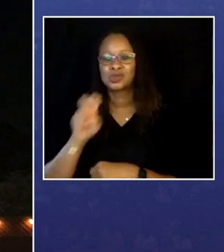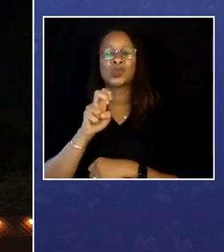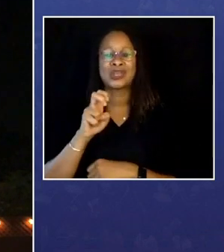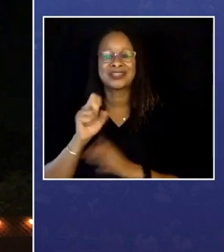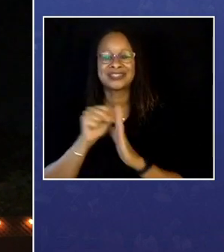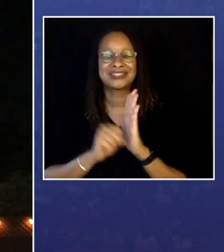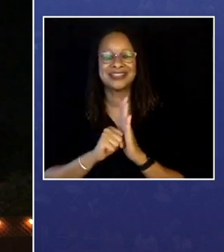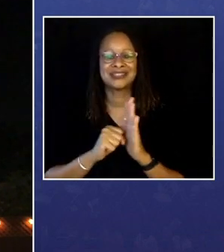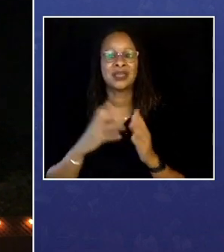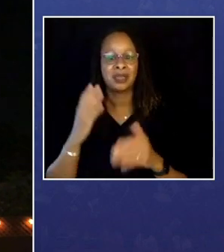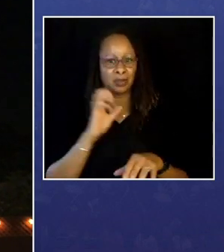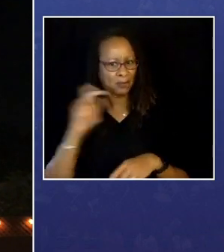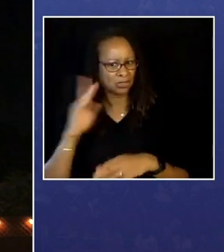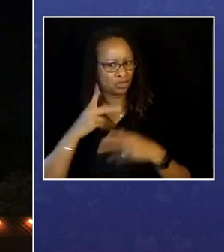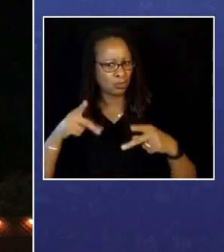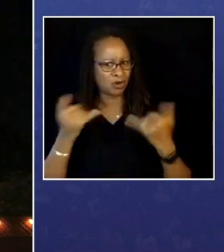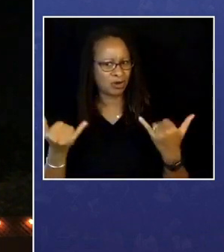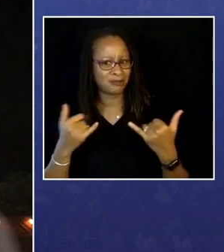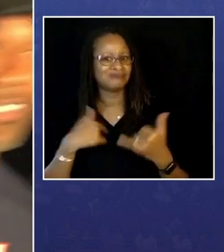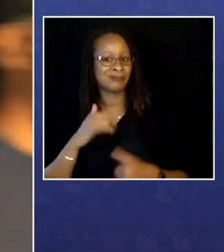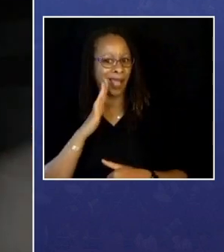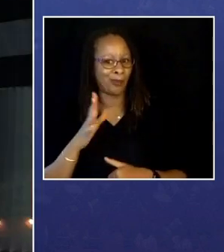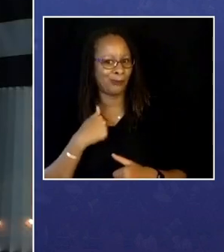back to your after party. I know I will.